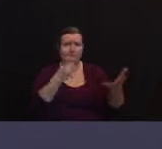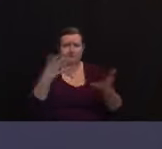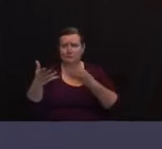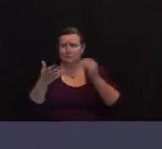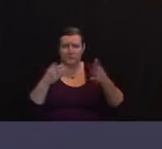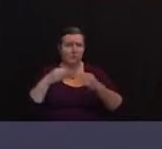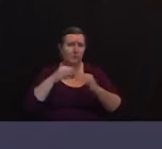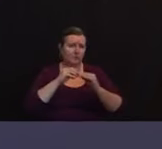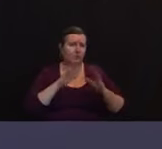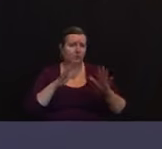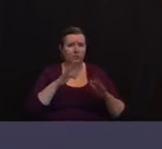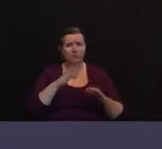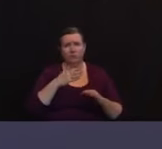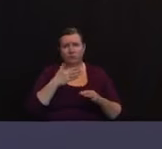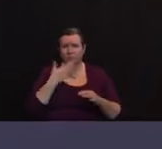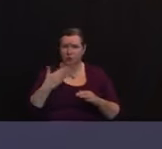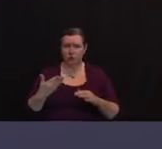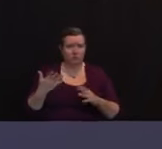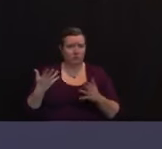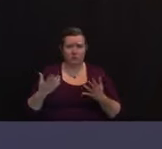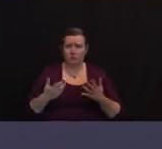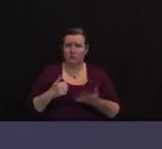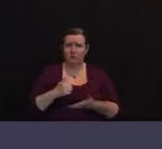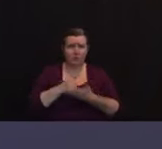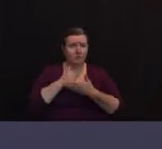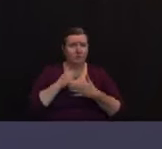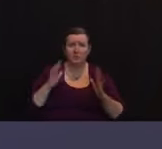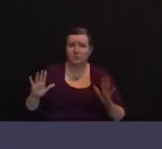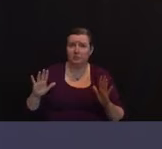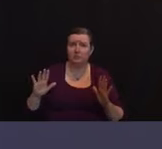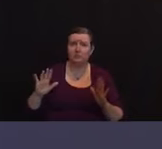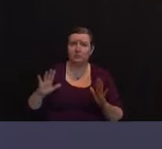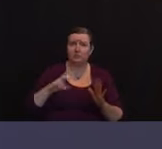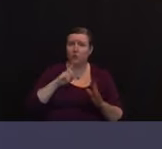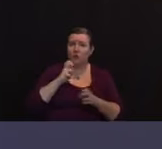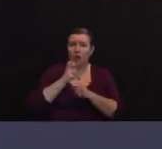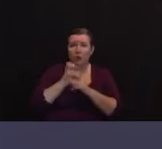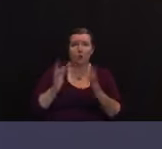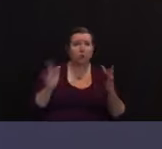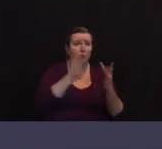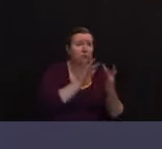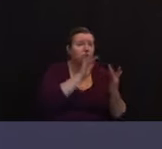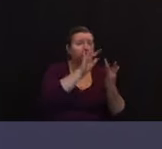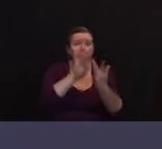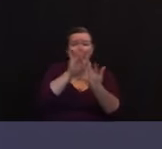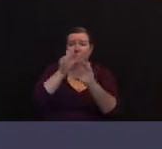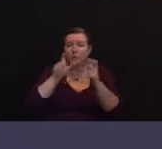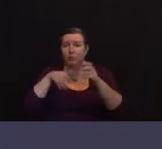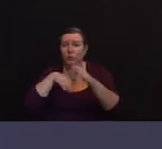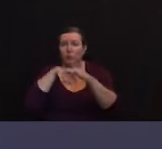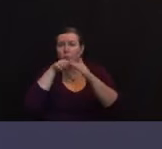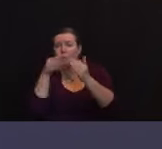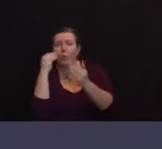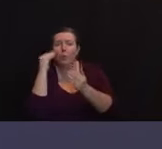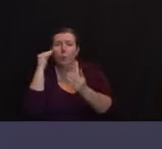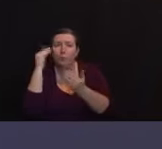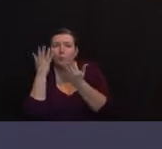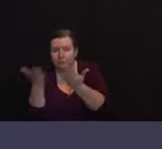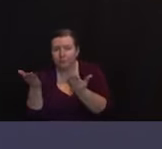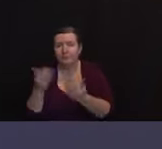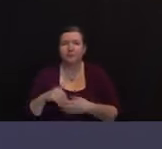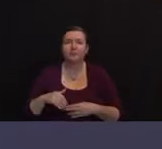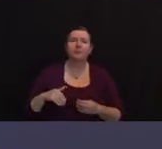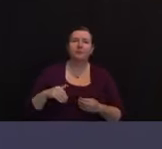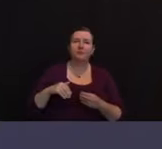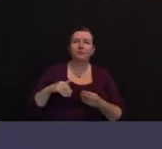changers, particularly with hard-to-reach people, homebound, et cetera. But at the same time, it feels like they're holding back